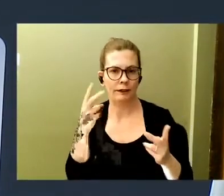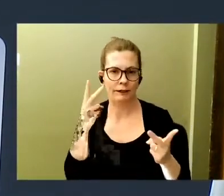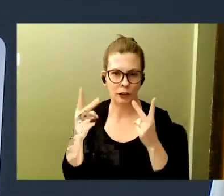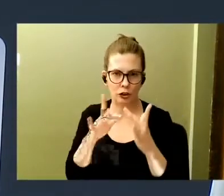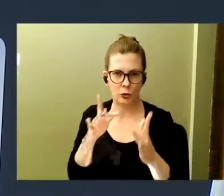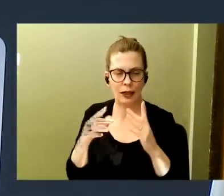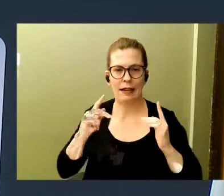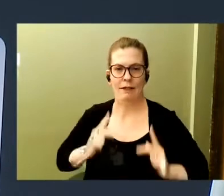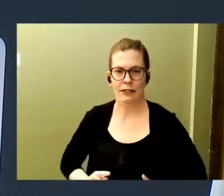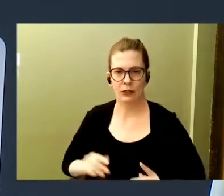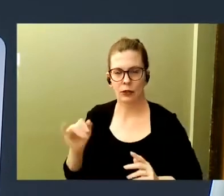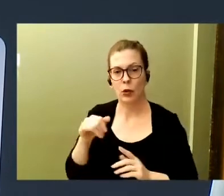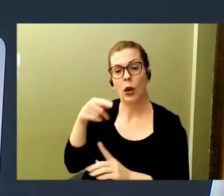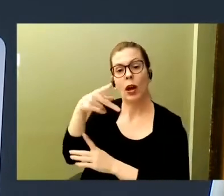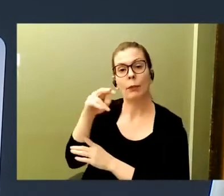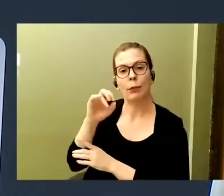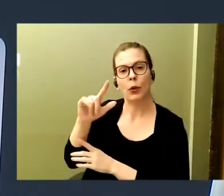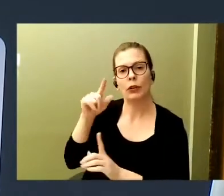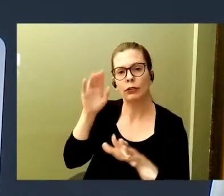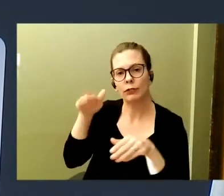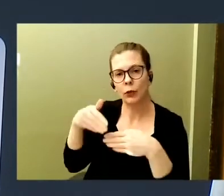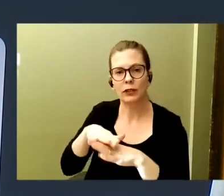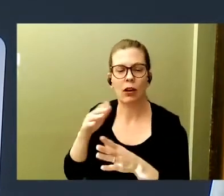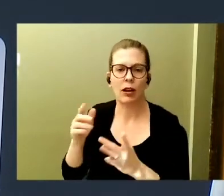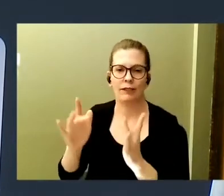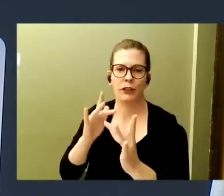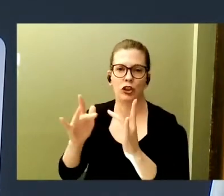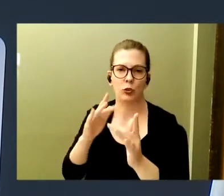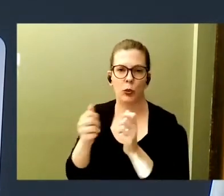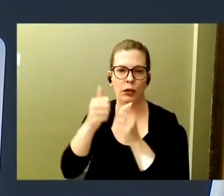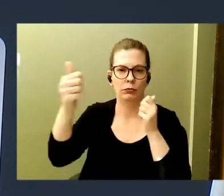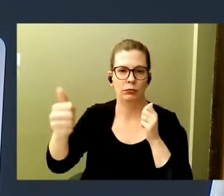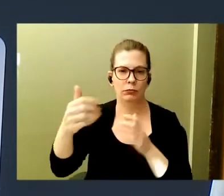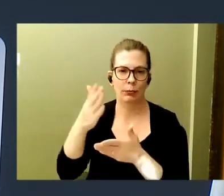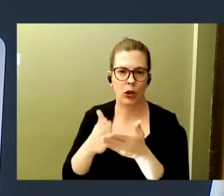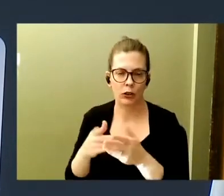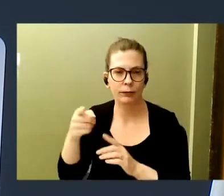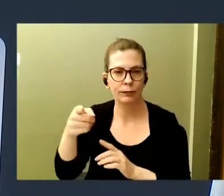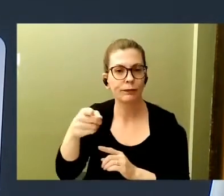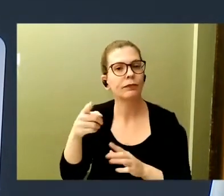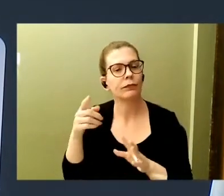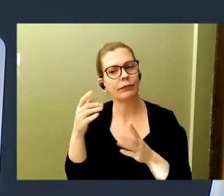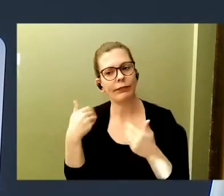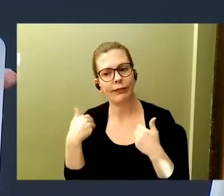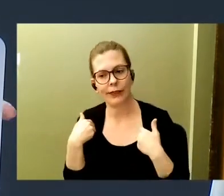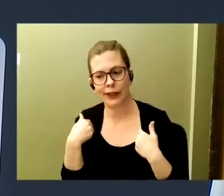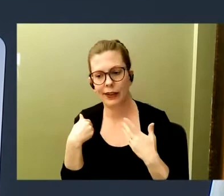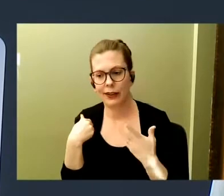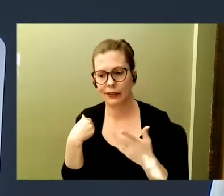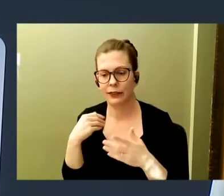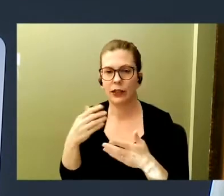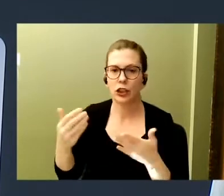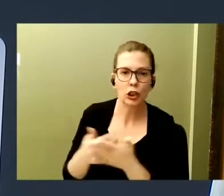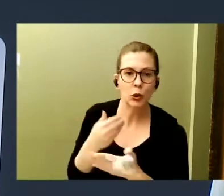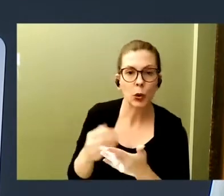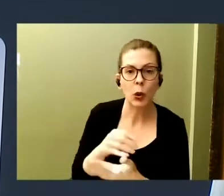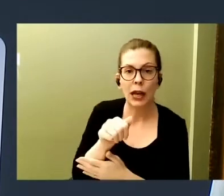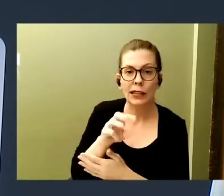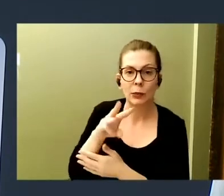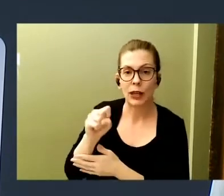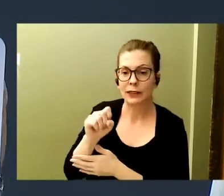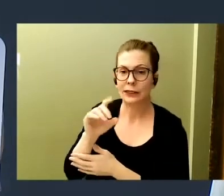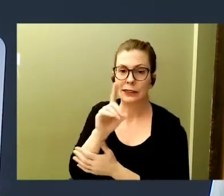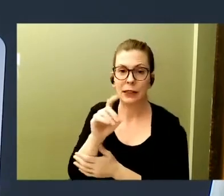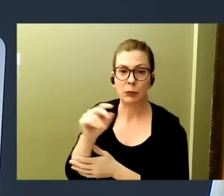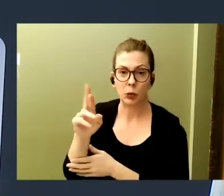is basically focusing on the virtual aspect of it. Okay. It's coming with all new AWS DeepRacer Student League,